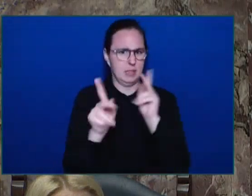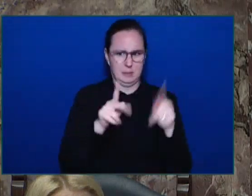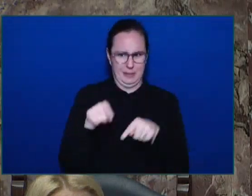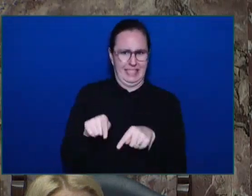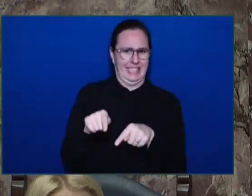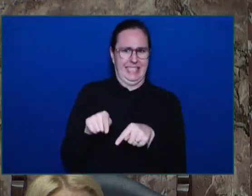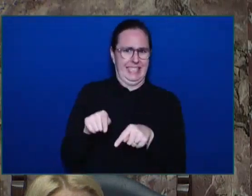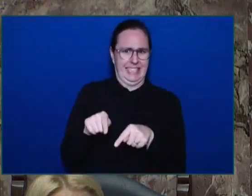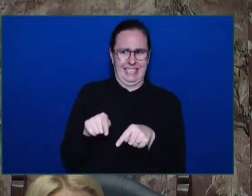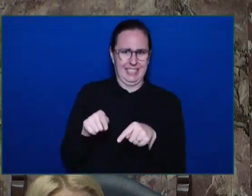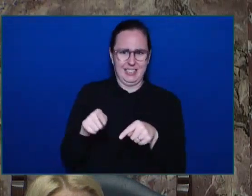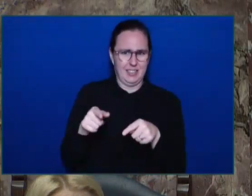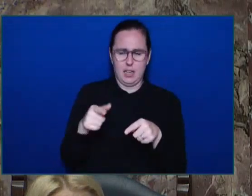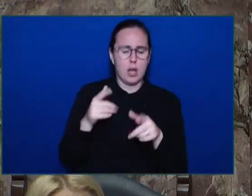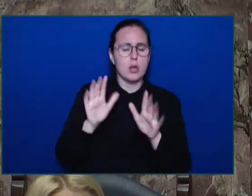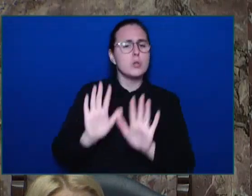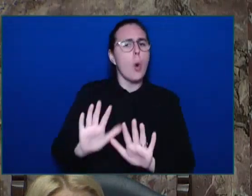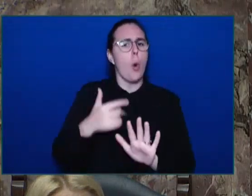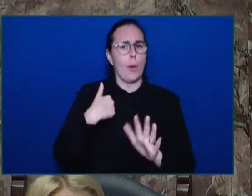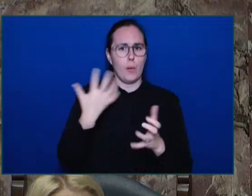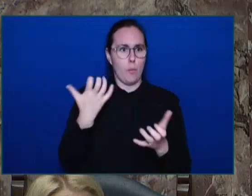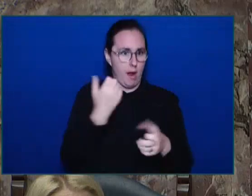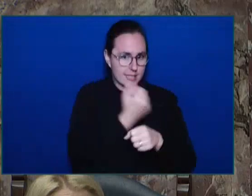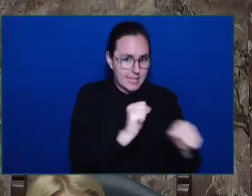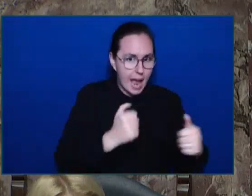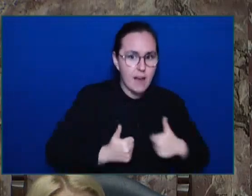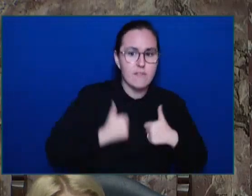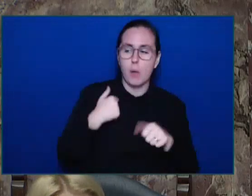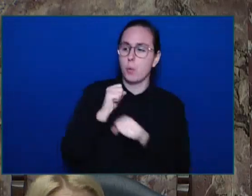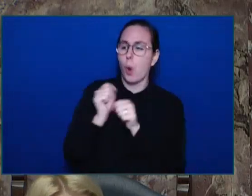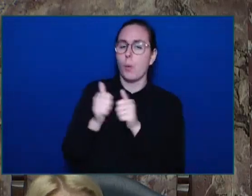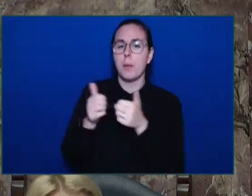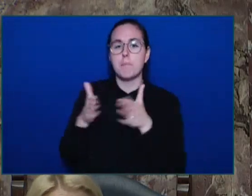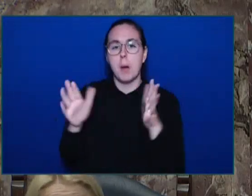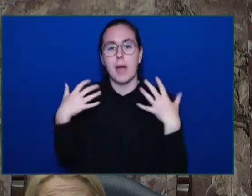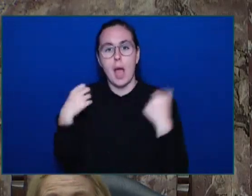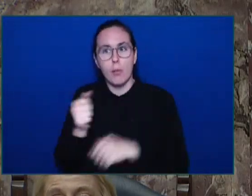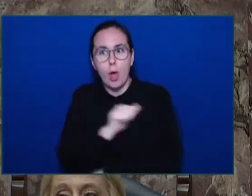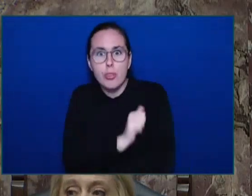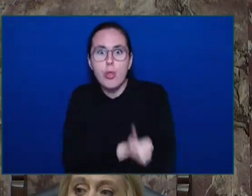it's best, really, if we all work on that problem together, frankly.